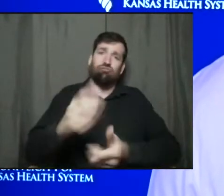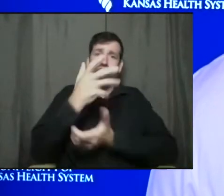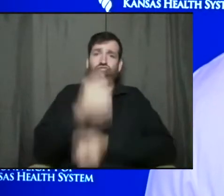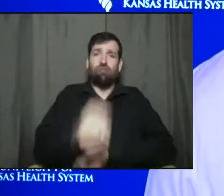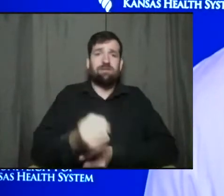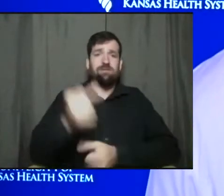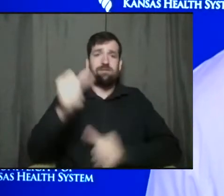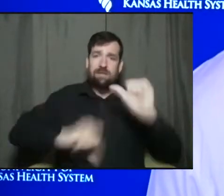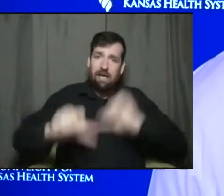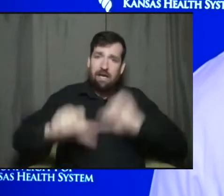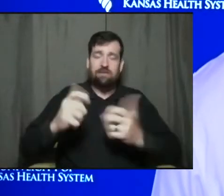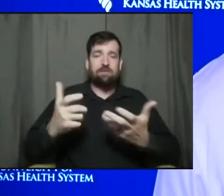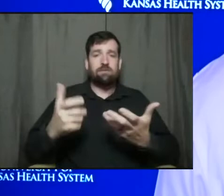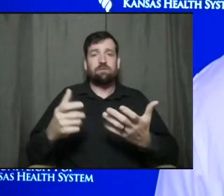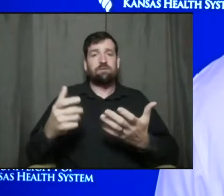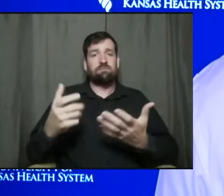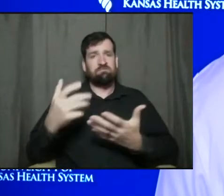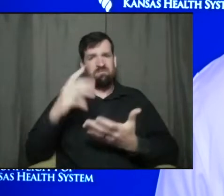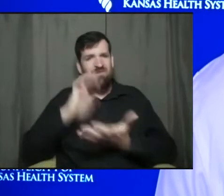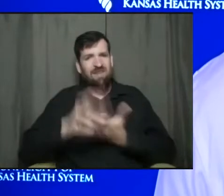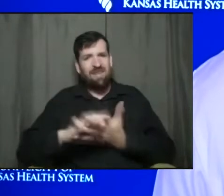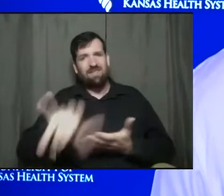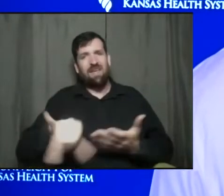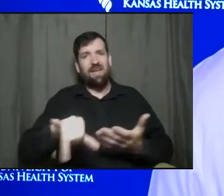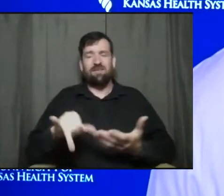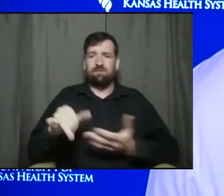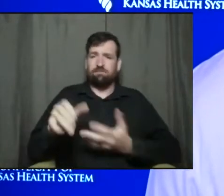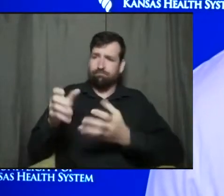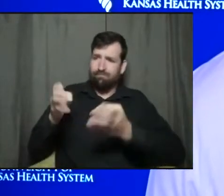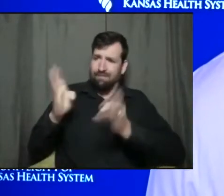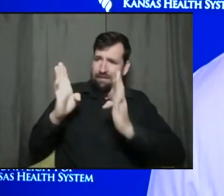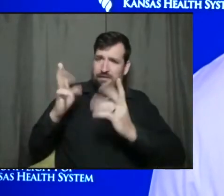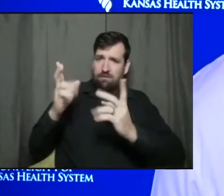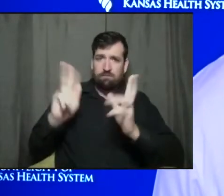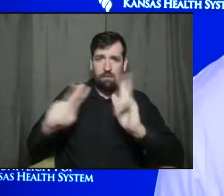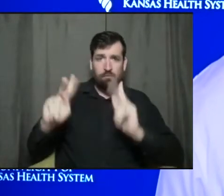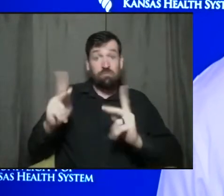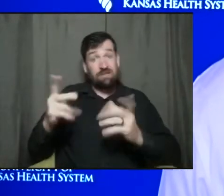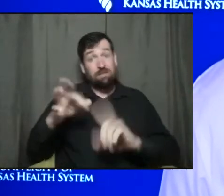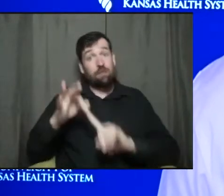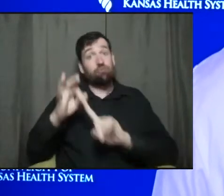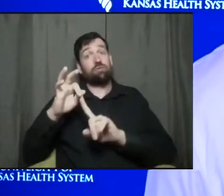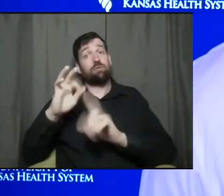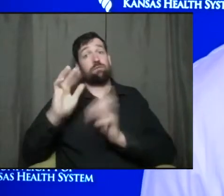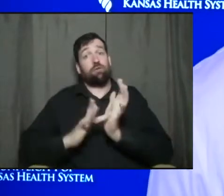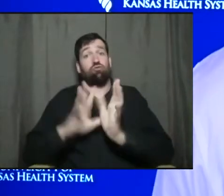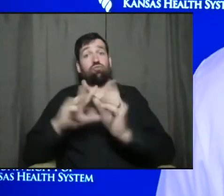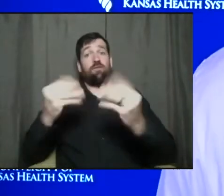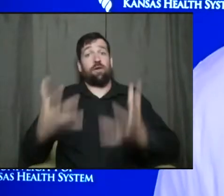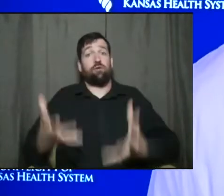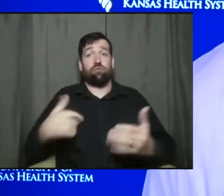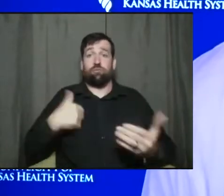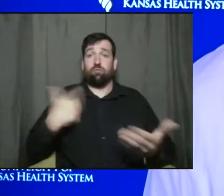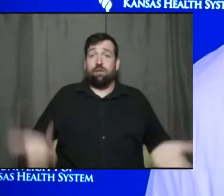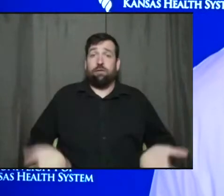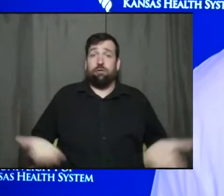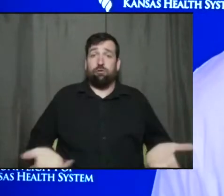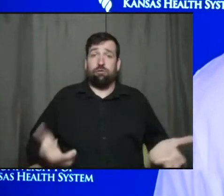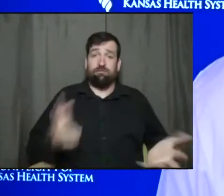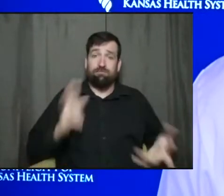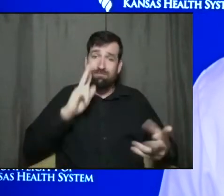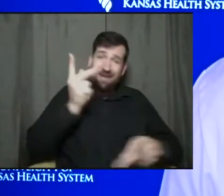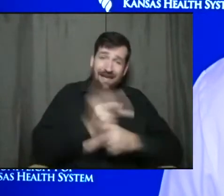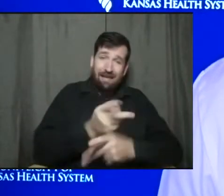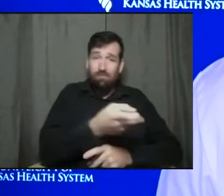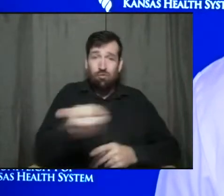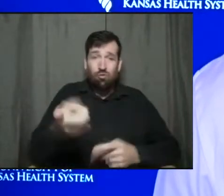to those people that you trust, especially your medical providers. We are here to keep you well, to get you well,